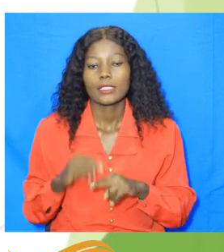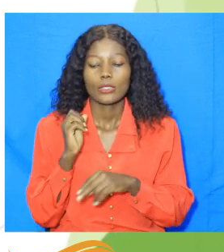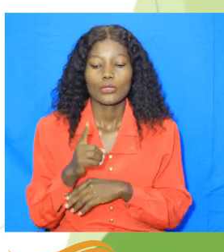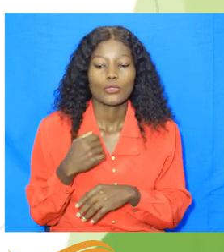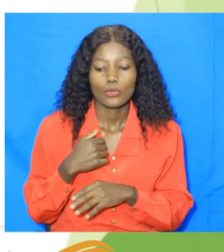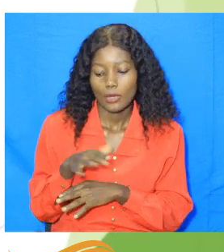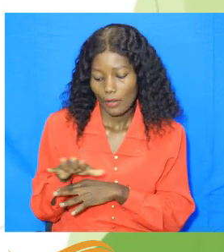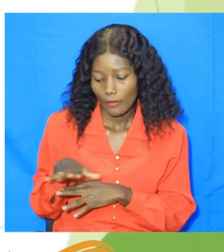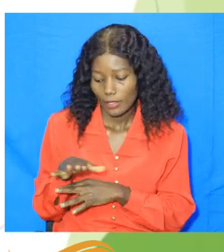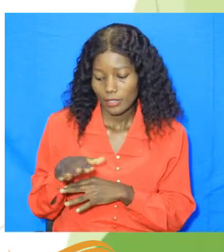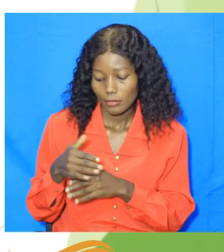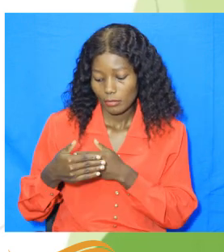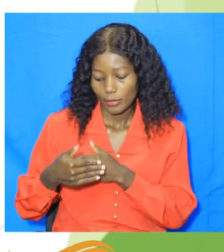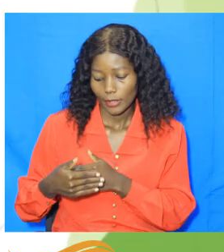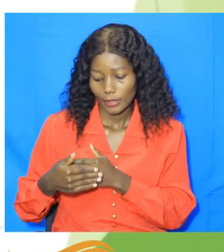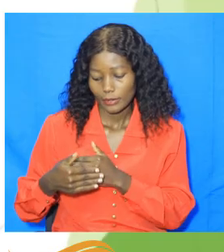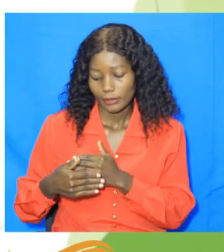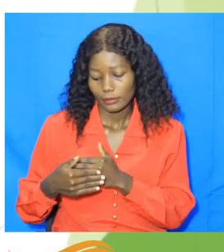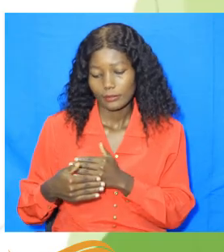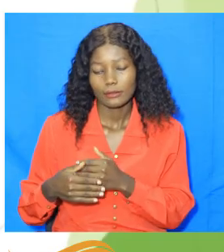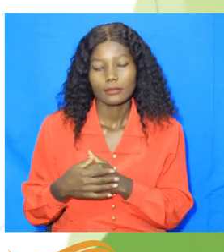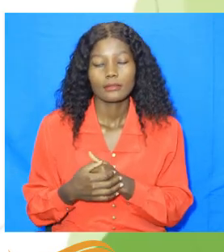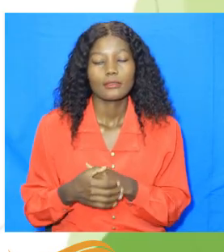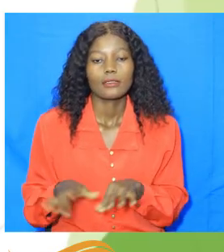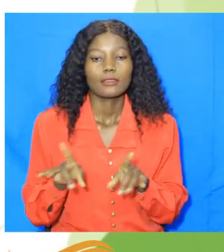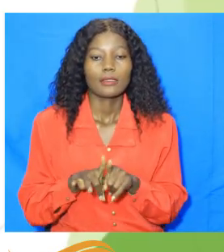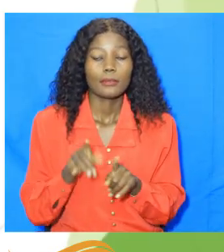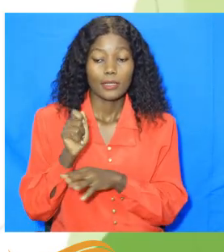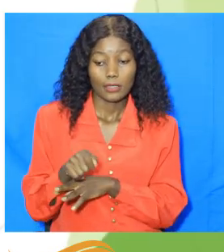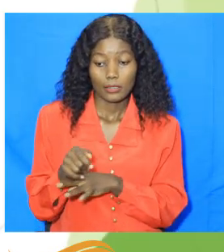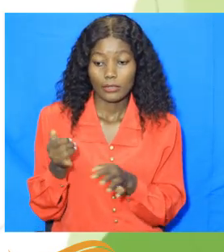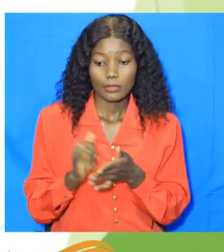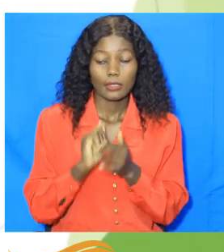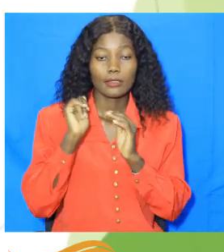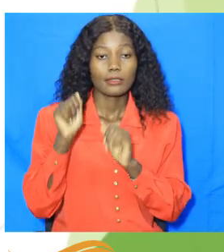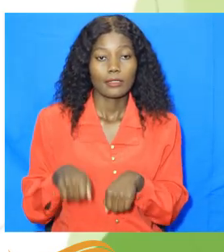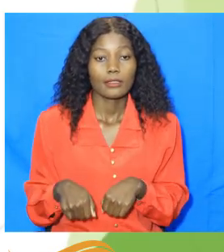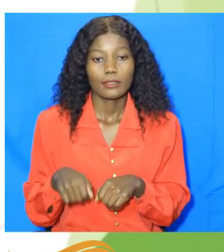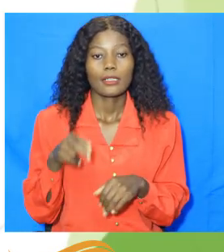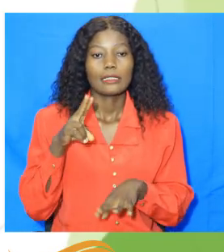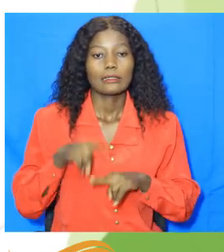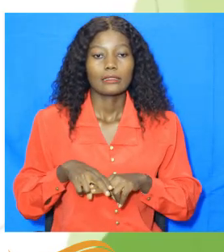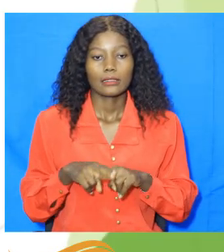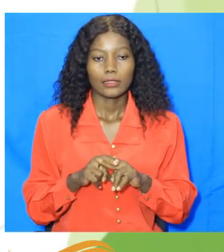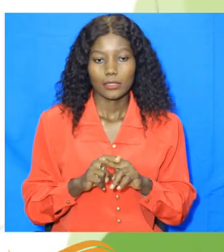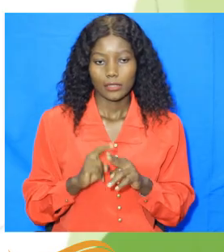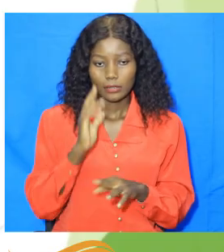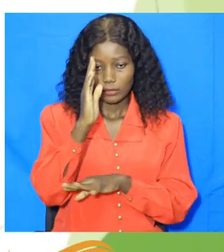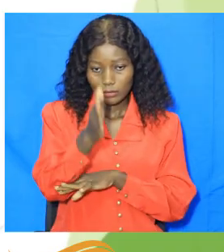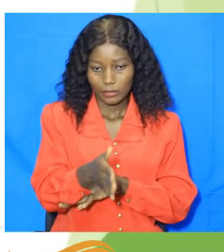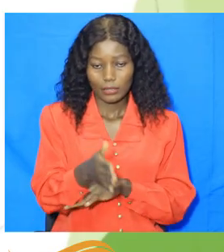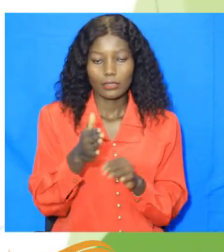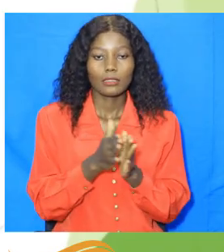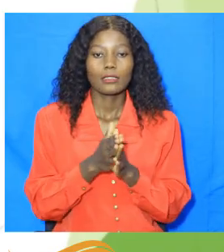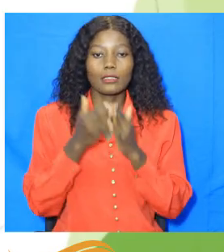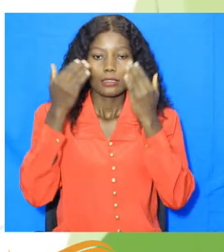of the seat and the judge so that they can be upright and awake.